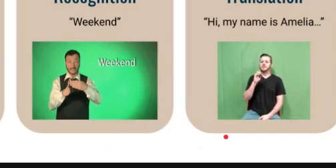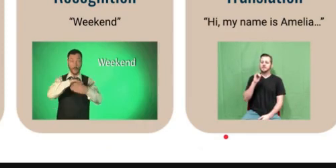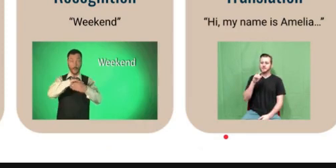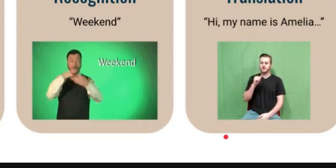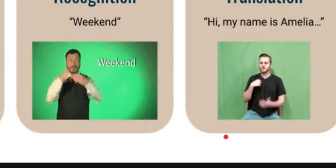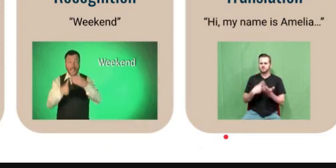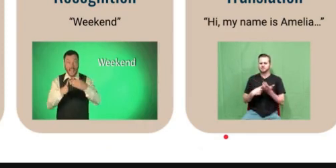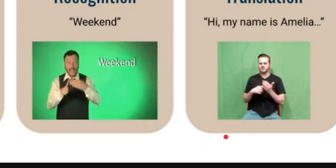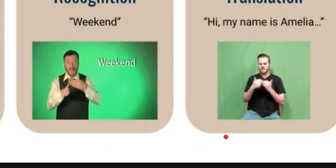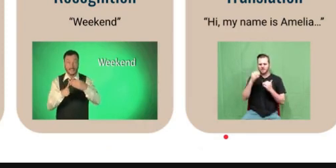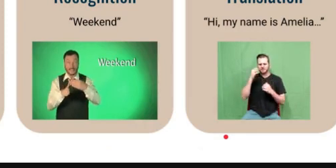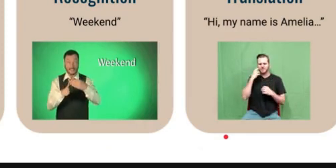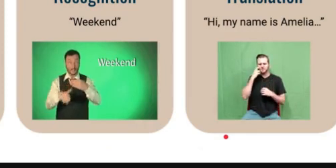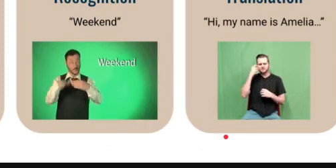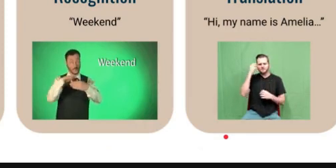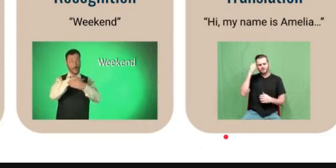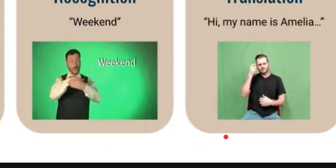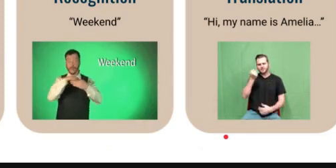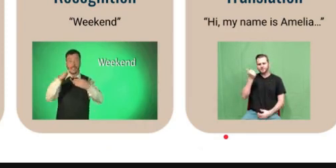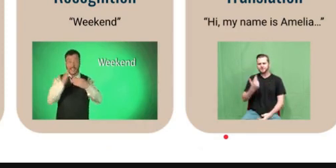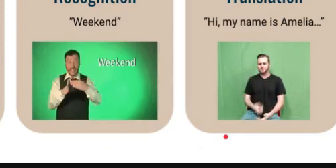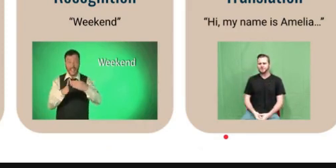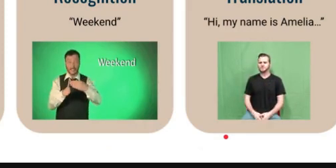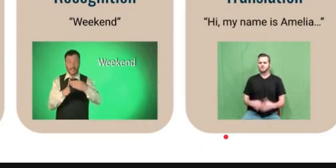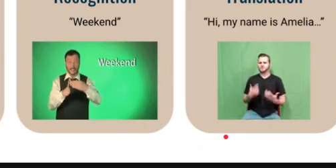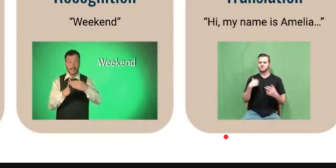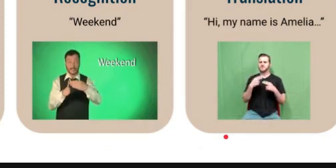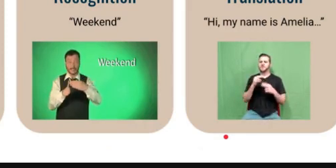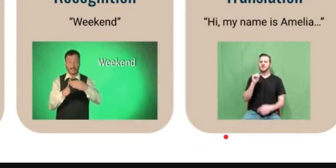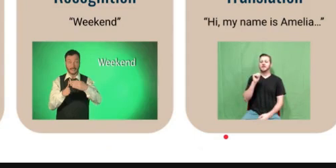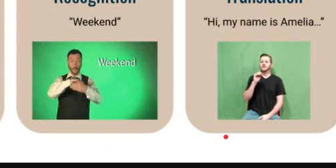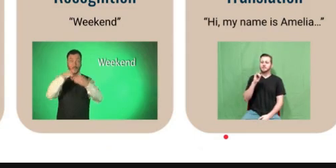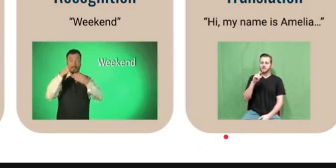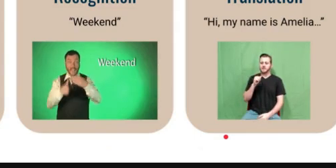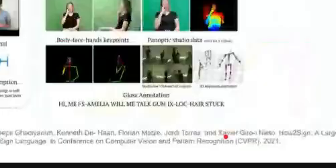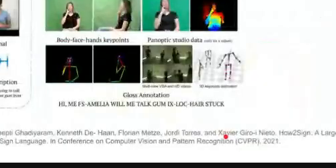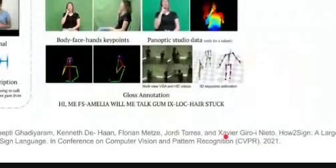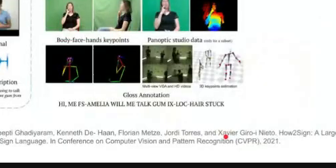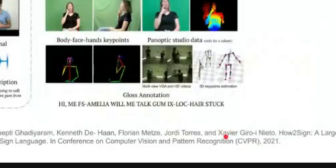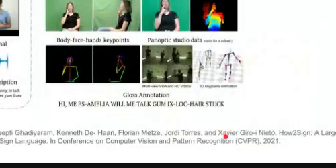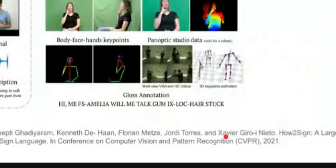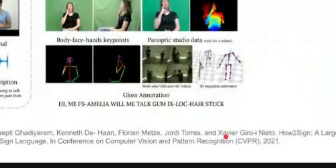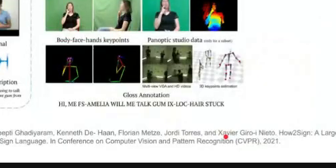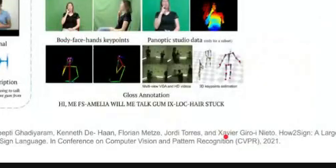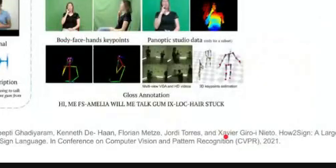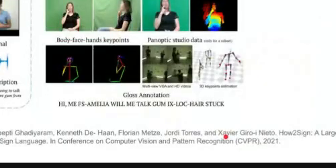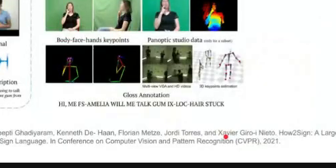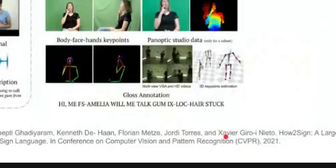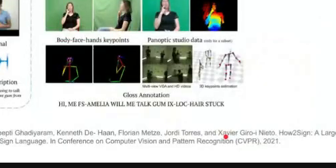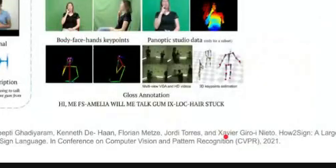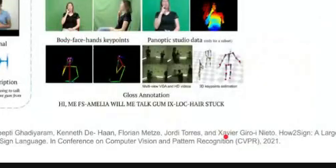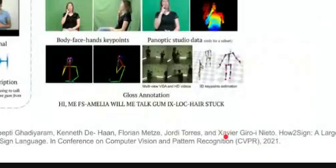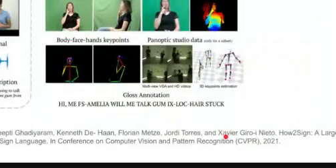know properly how this whole sentence works, makes the task a bit more difficult. Then, in order to assess